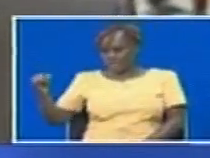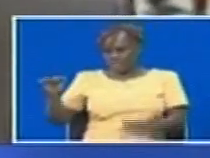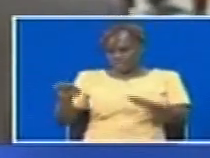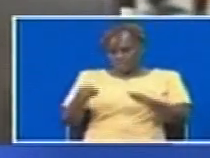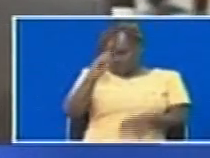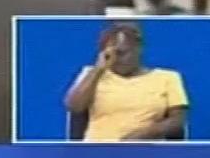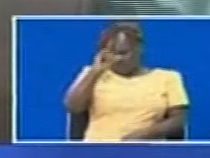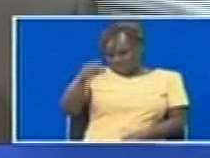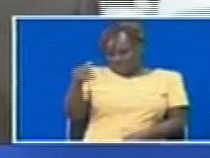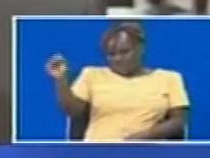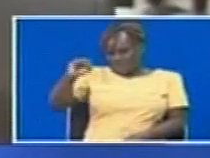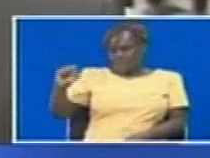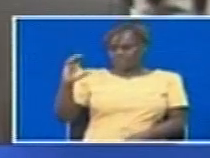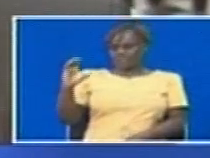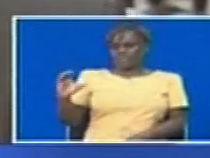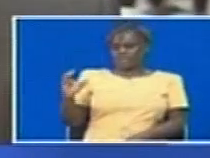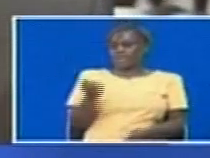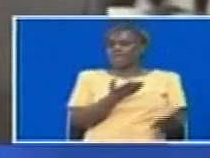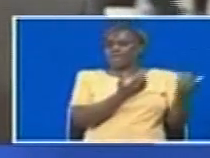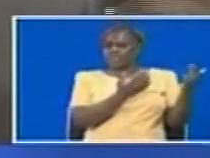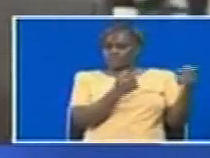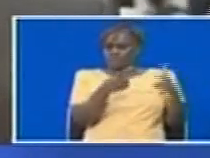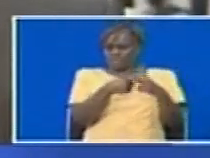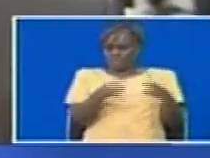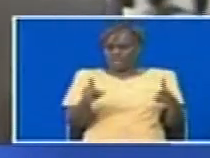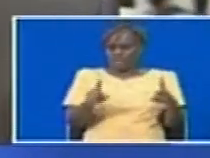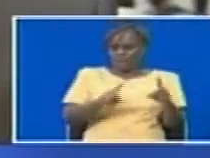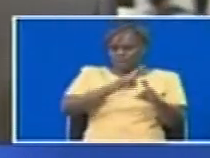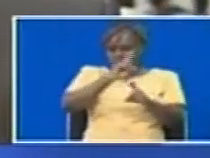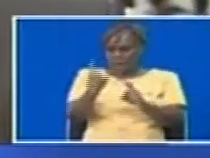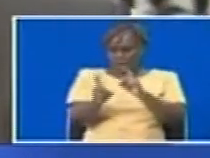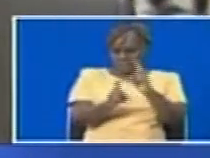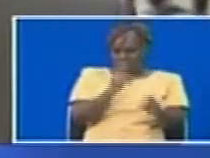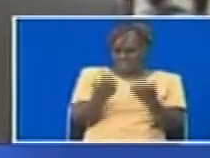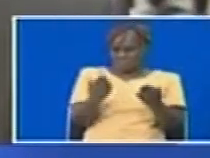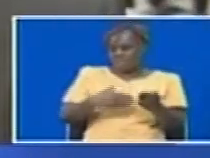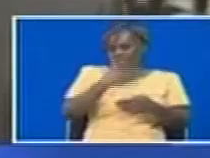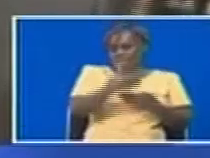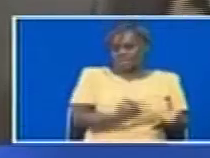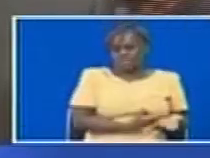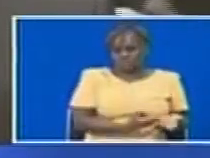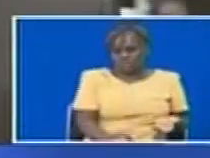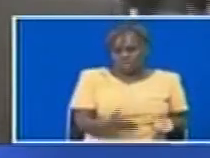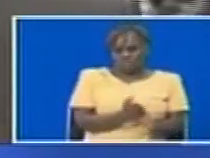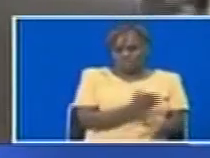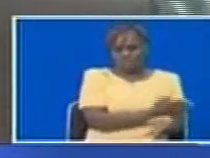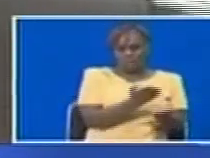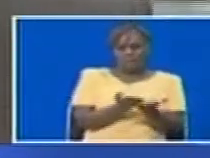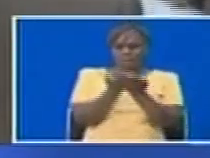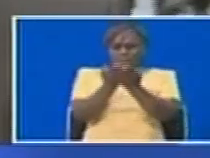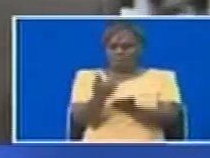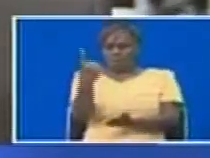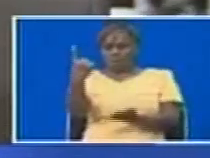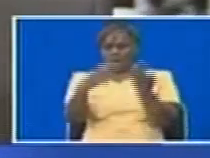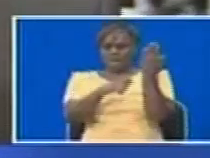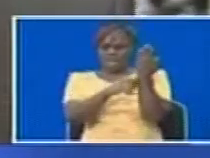Judicial Service Commission will now be expected to kick off the interviewing process probably next week before handing over only one name